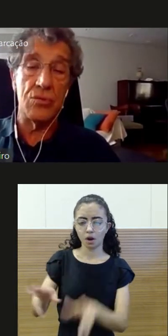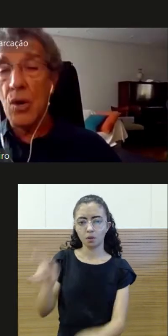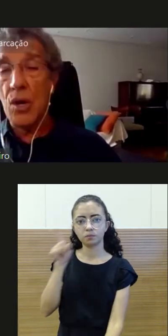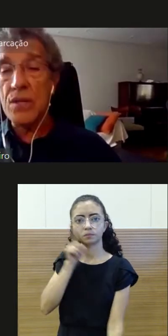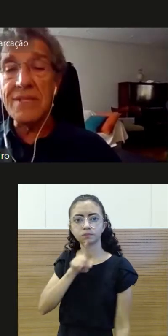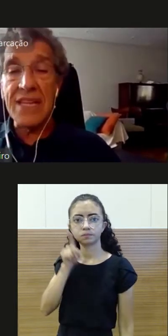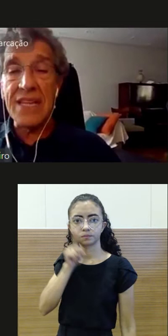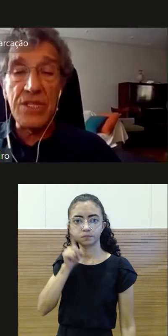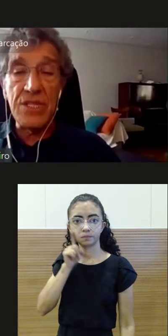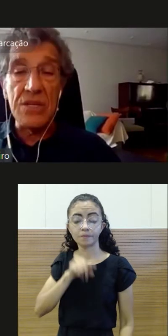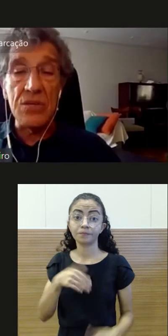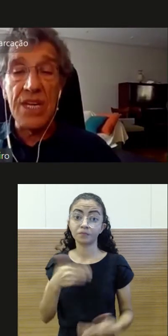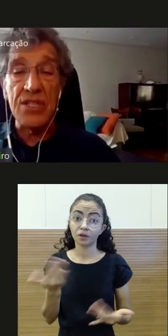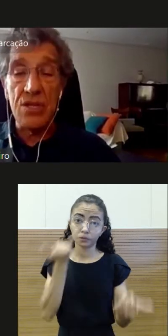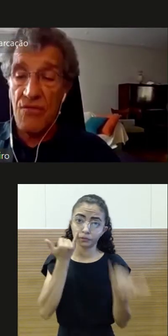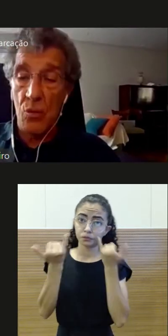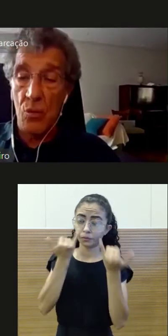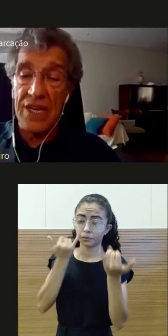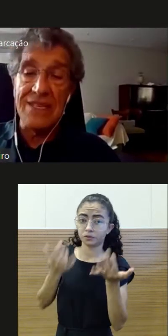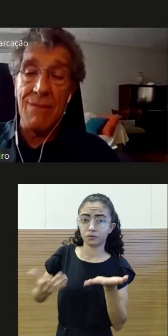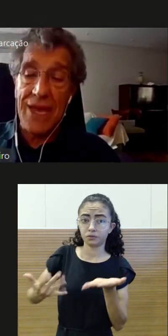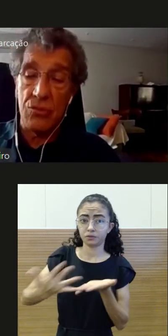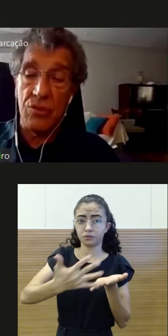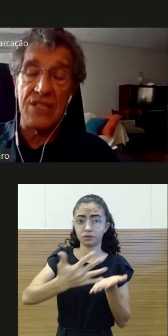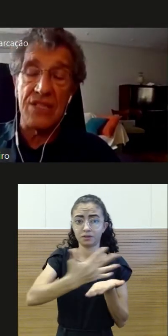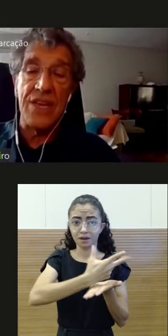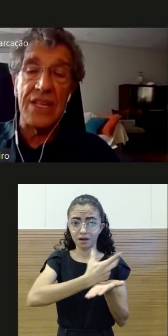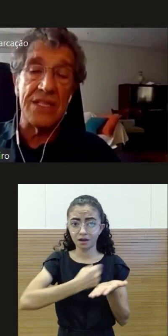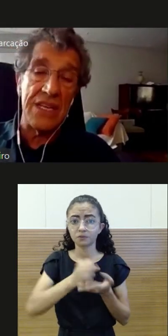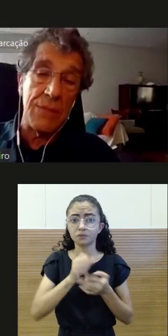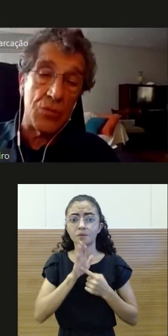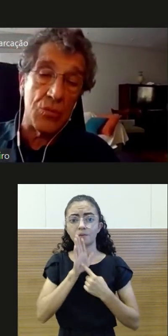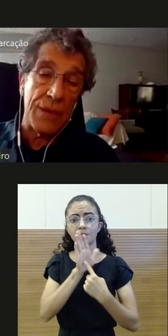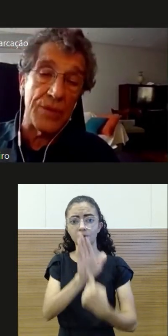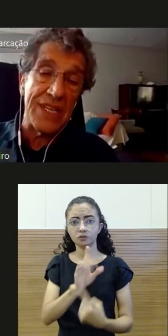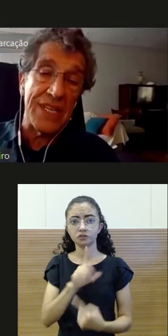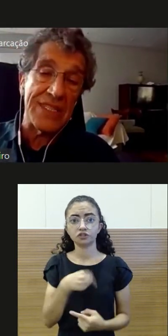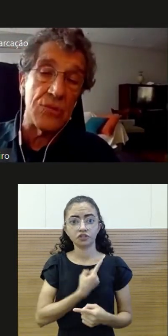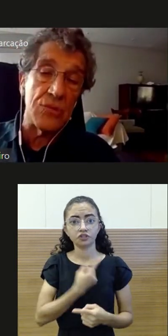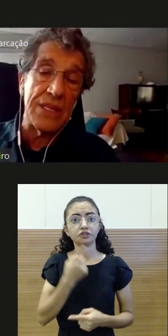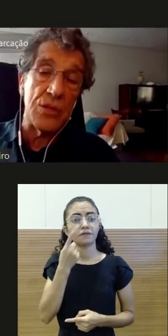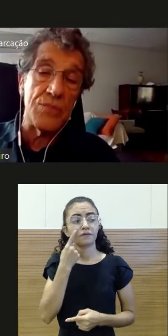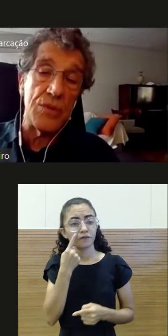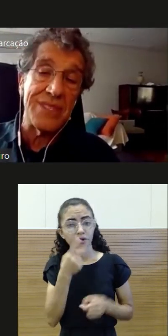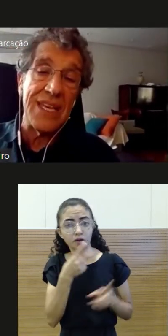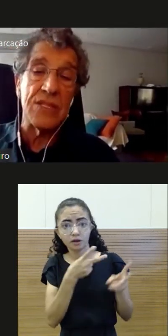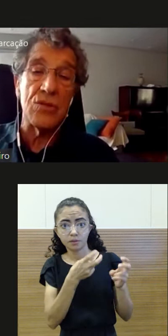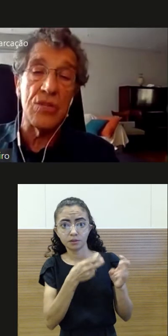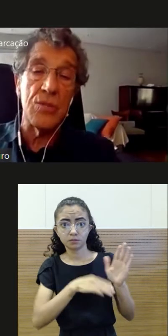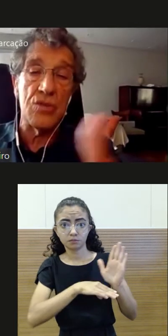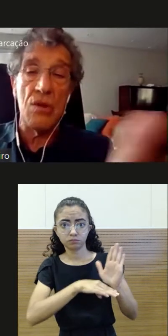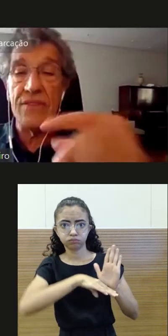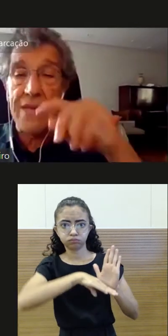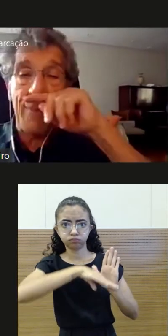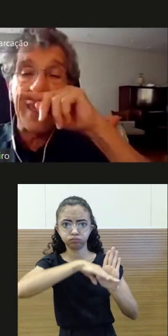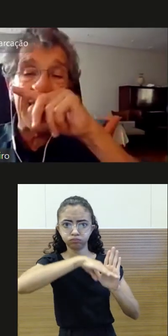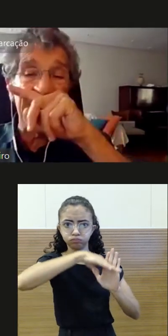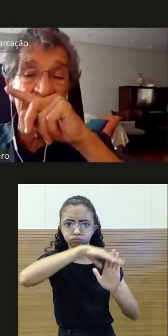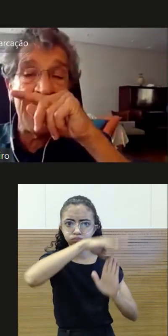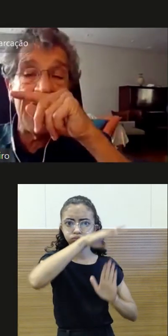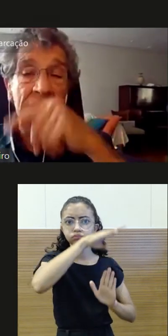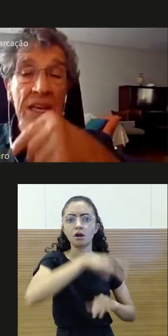United States. And data shows exactly that. We see the growth of the ultra processed food